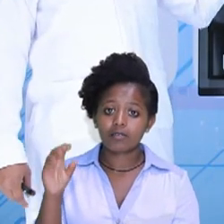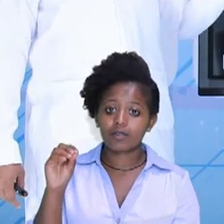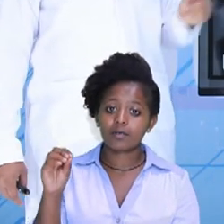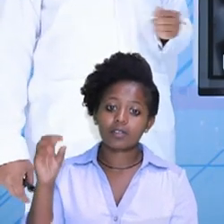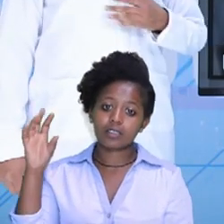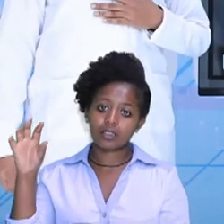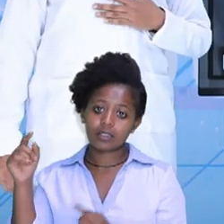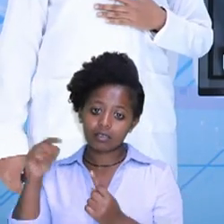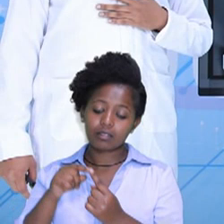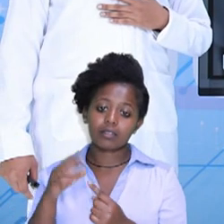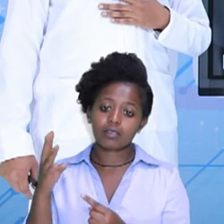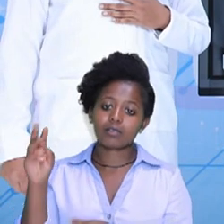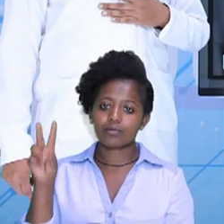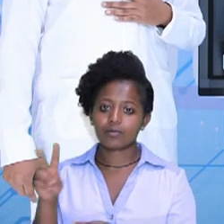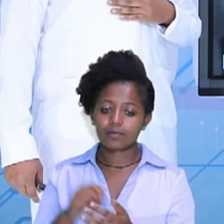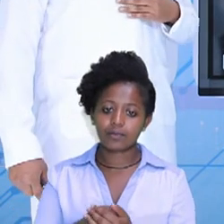to 1962,